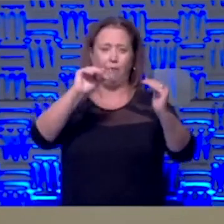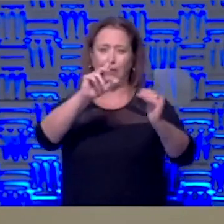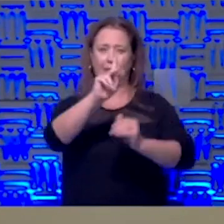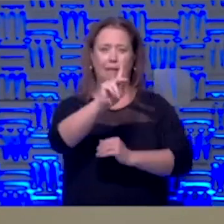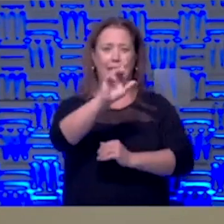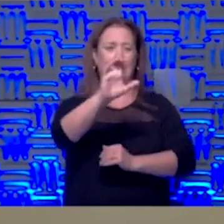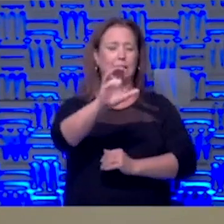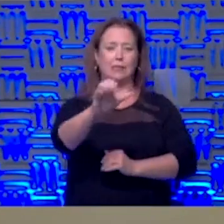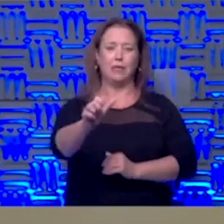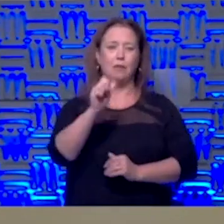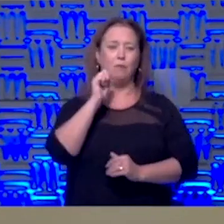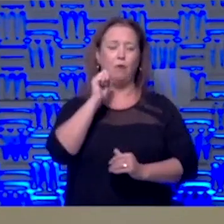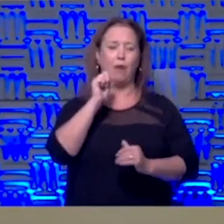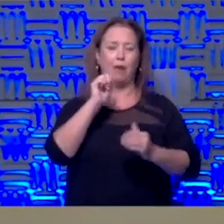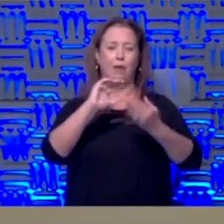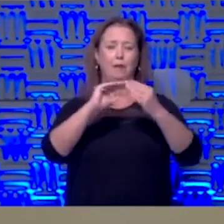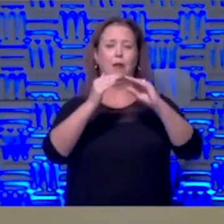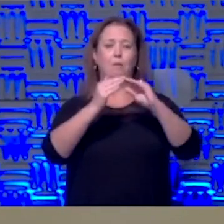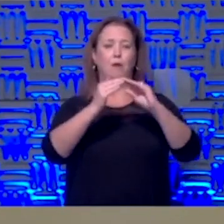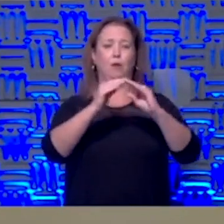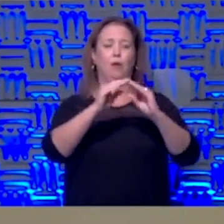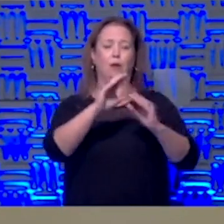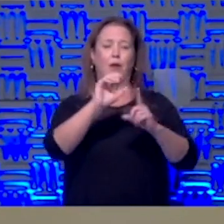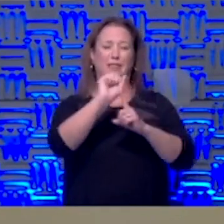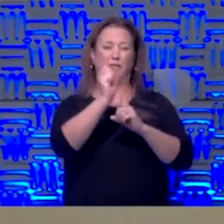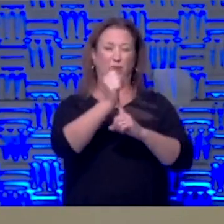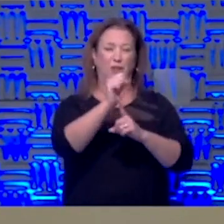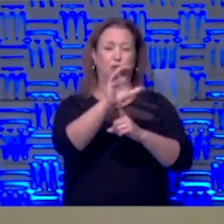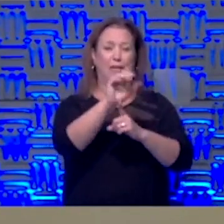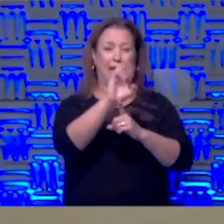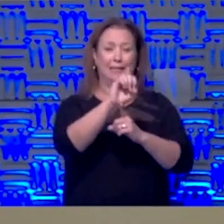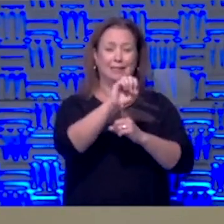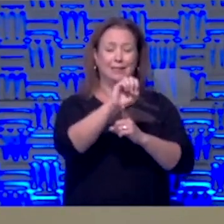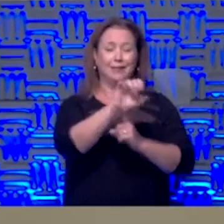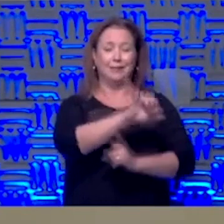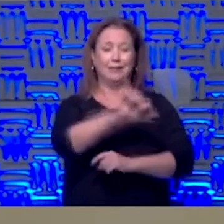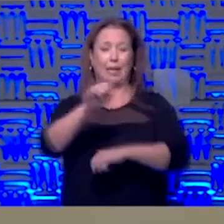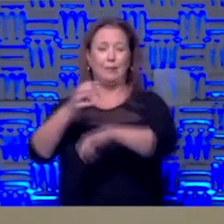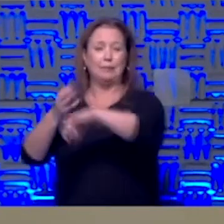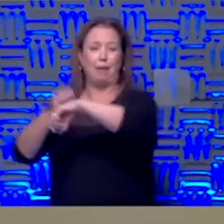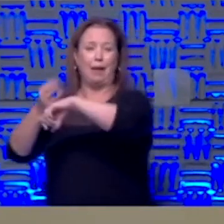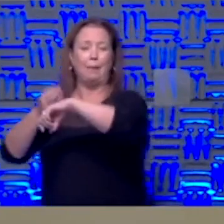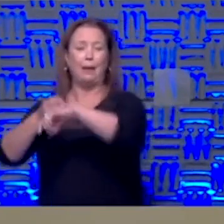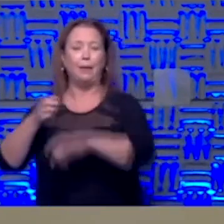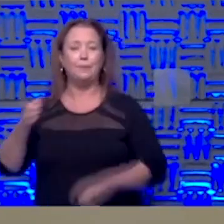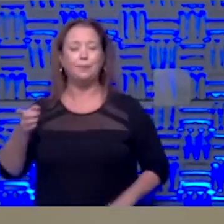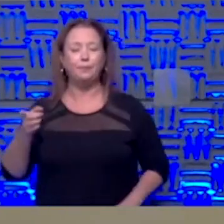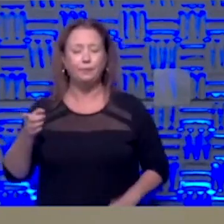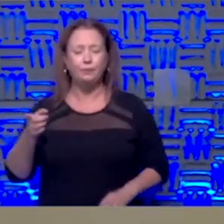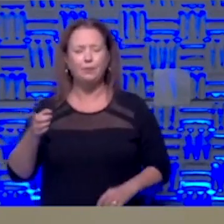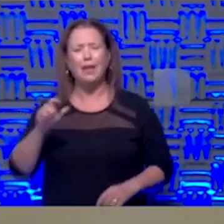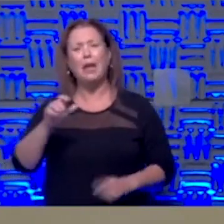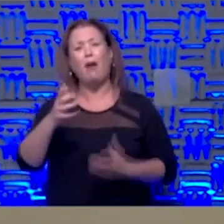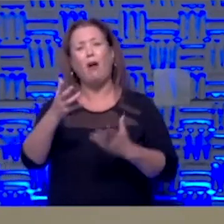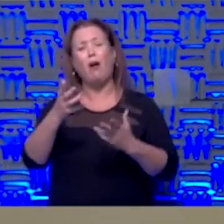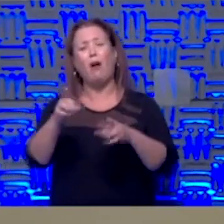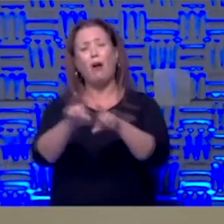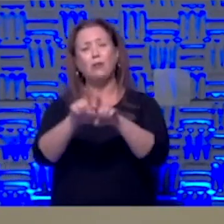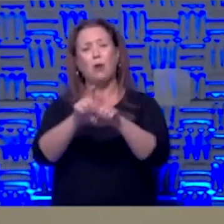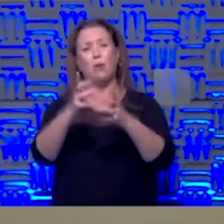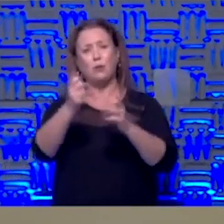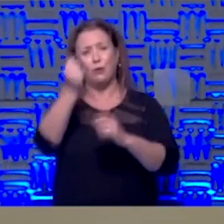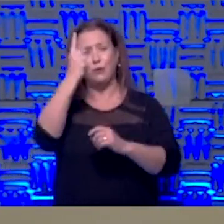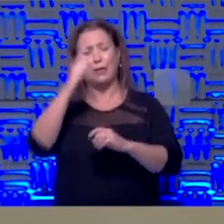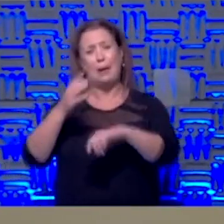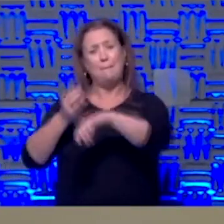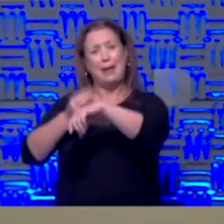big number of cases like they did in Florida. But again, you have to understand the other part is where is Miami?